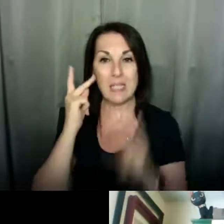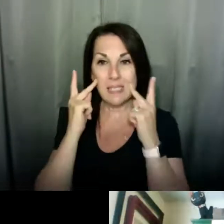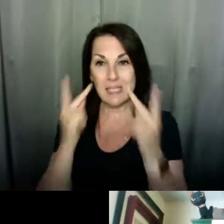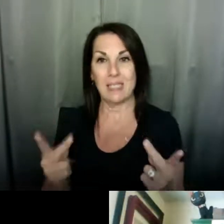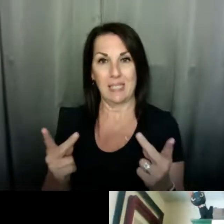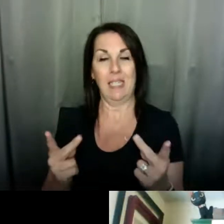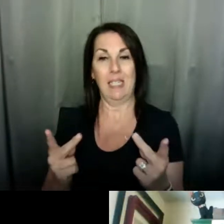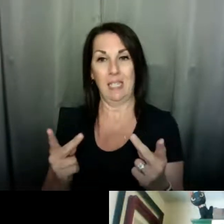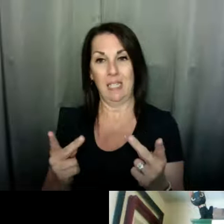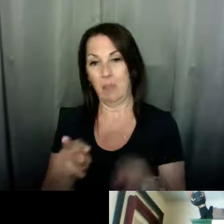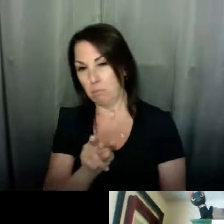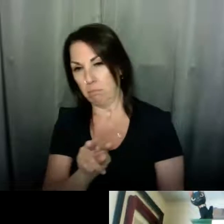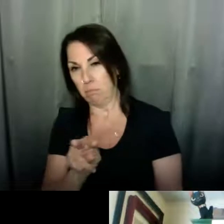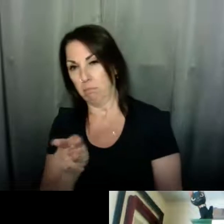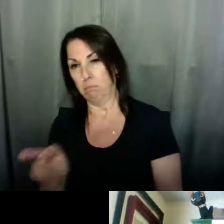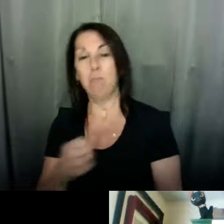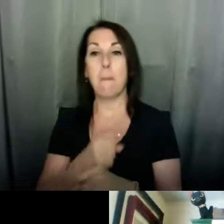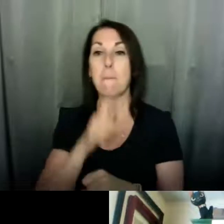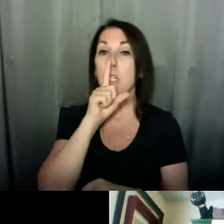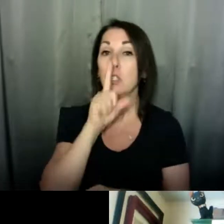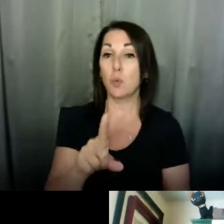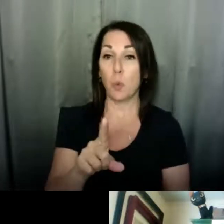to make sure